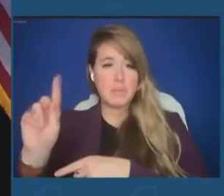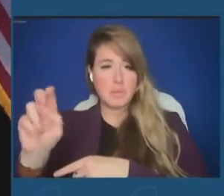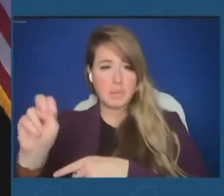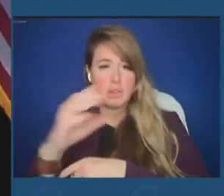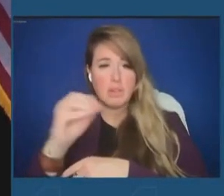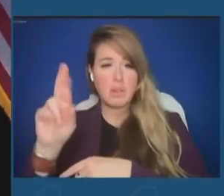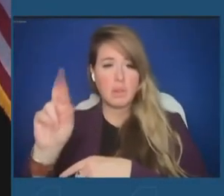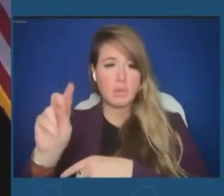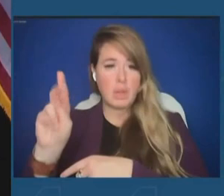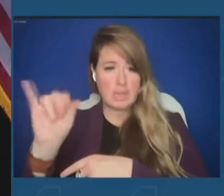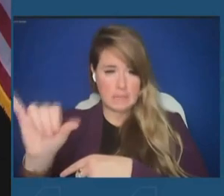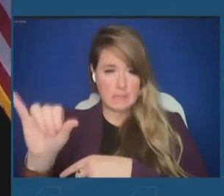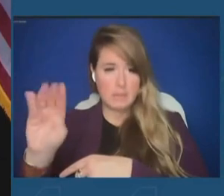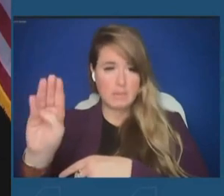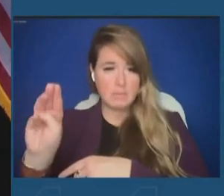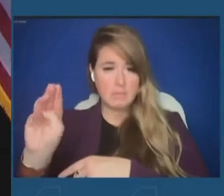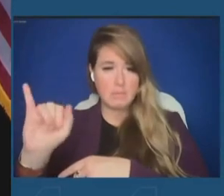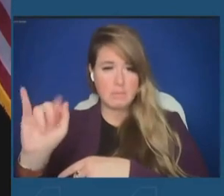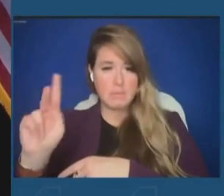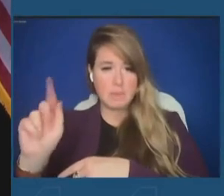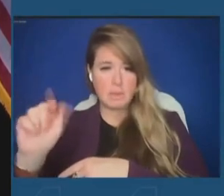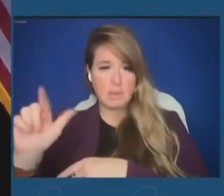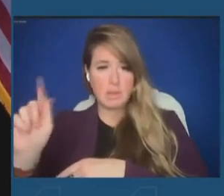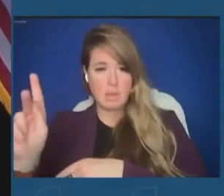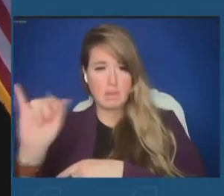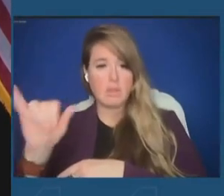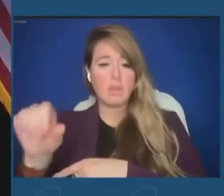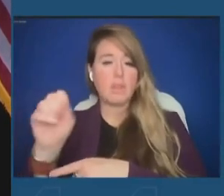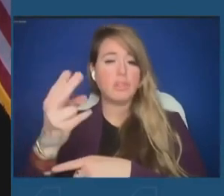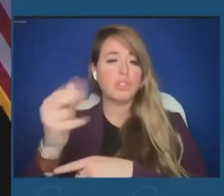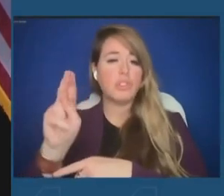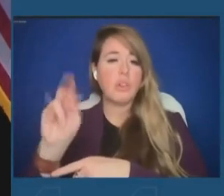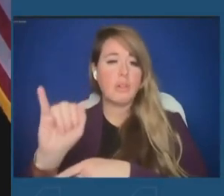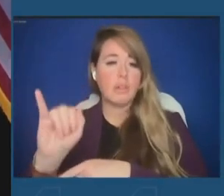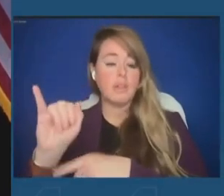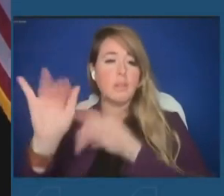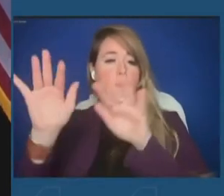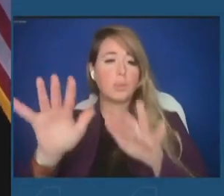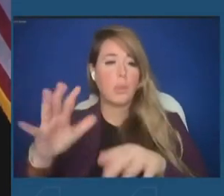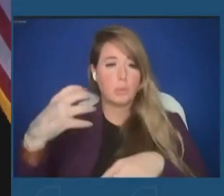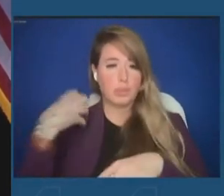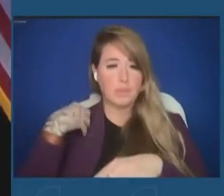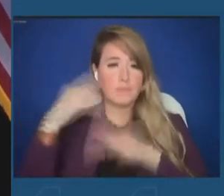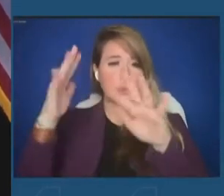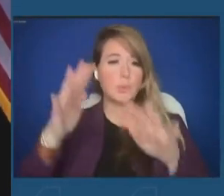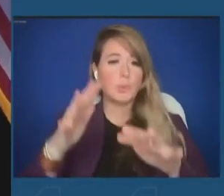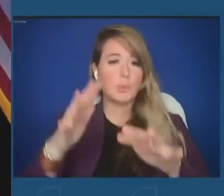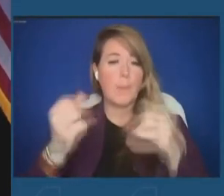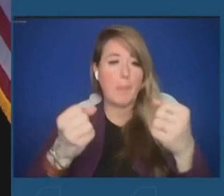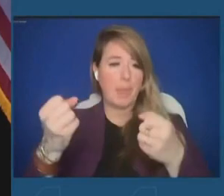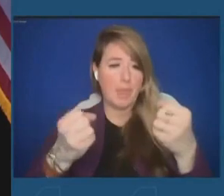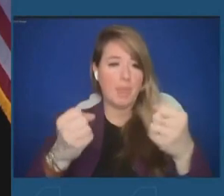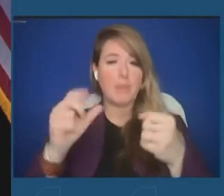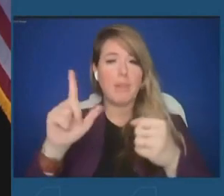Mikulak. These are the Shawnee Snow Chiefs, a snowmobile club.